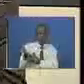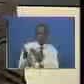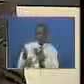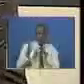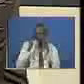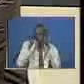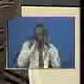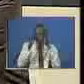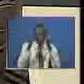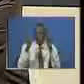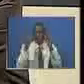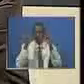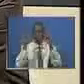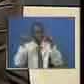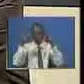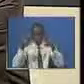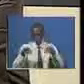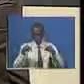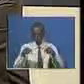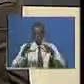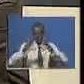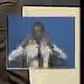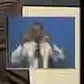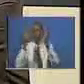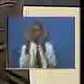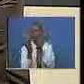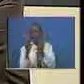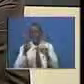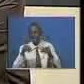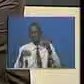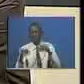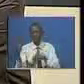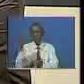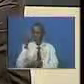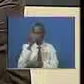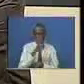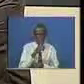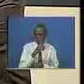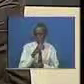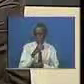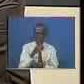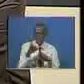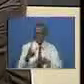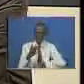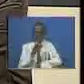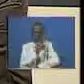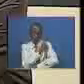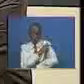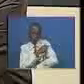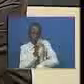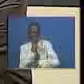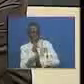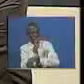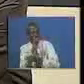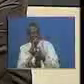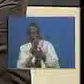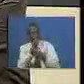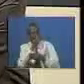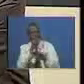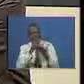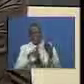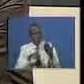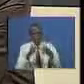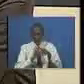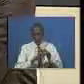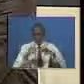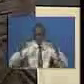on the topic of the day while disability day and dr. Chosky the question will be even as we celebrate this day as